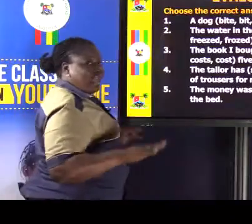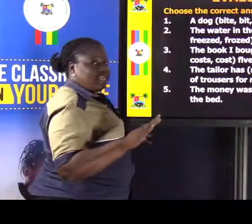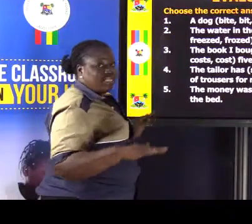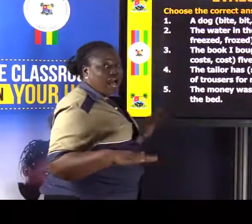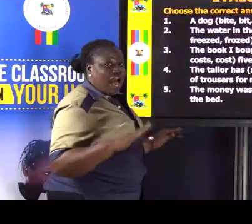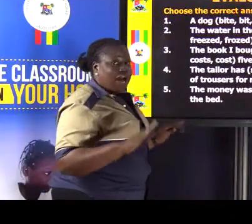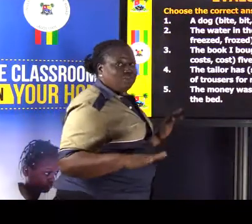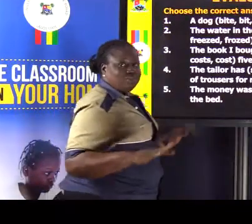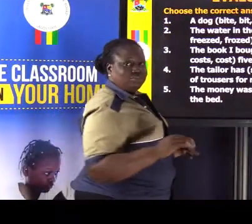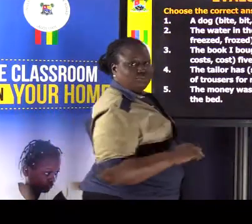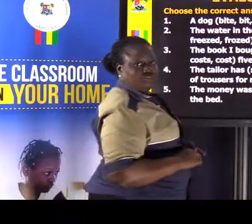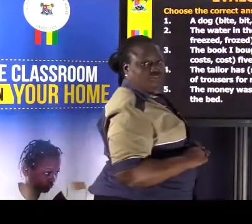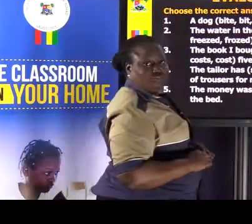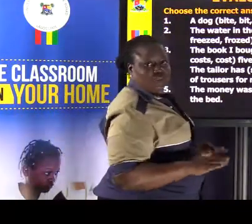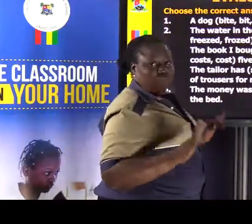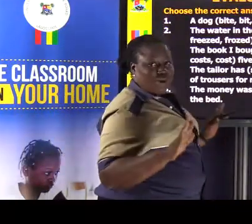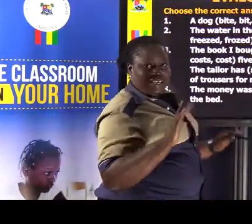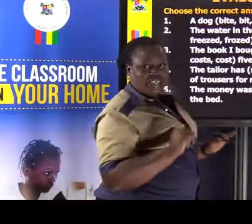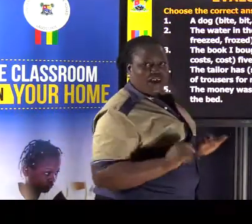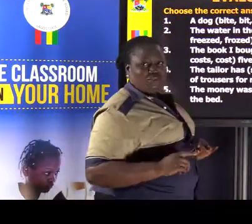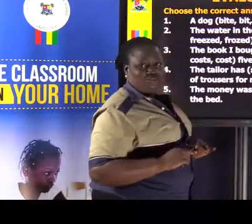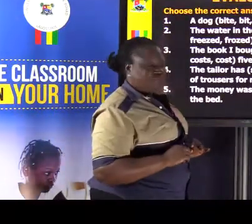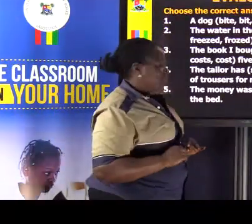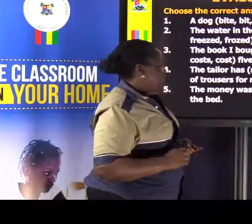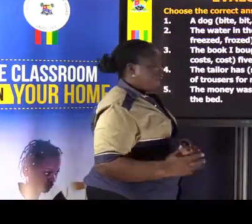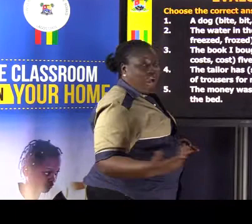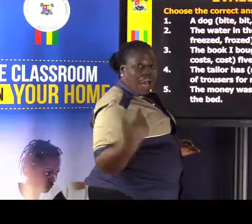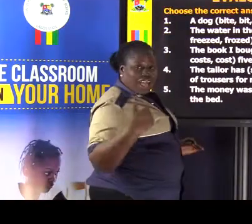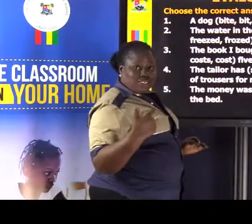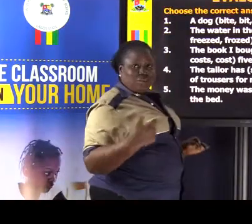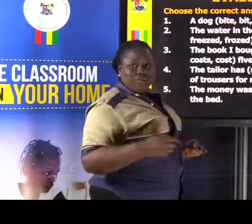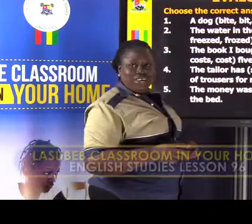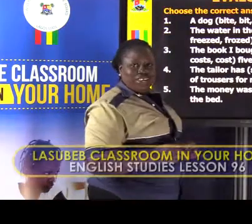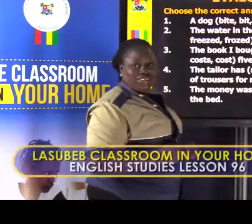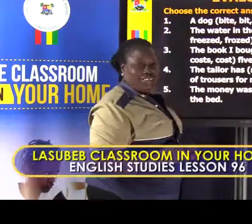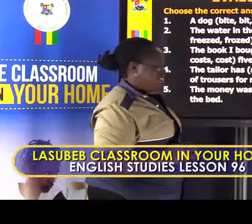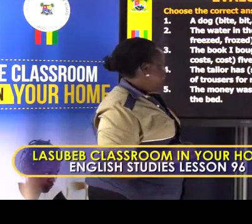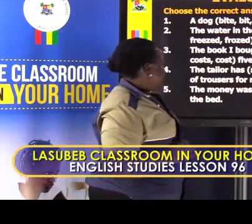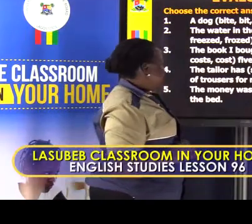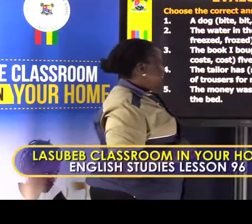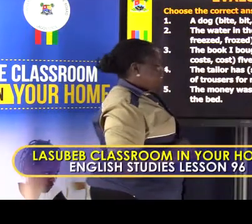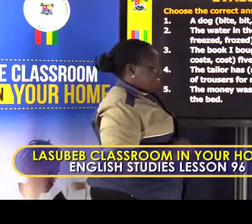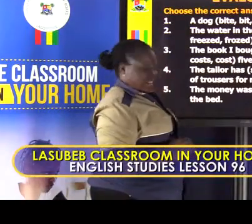Your pens down. Pens down. Eyes on me.